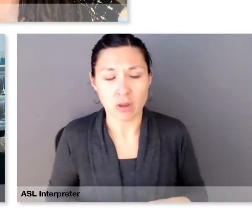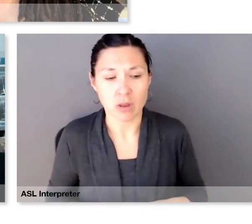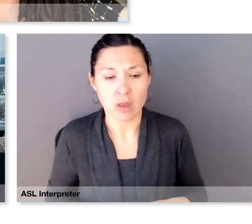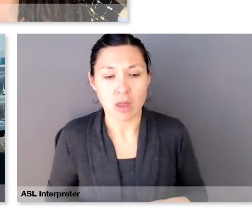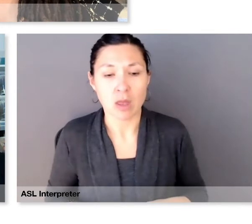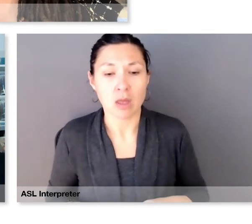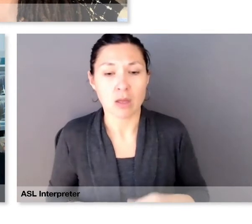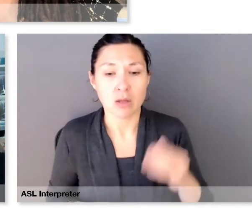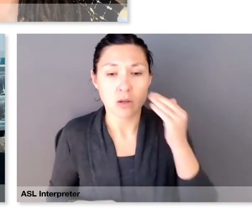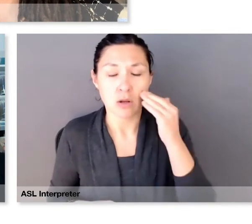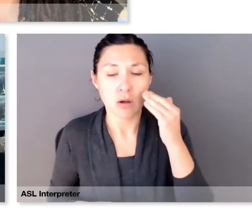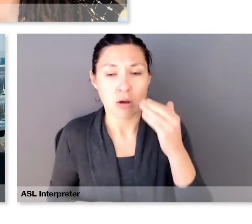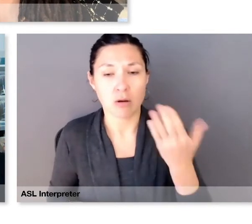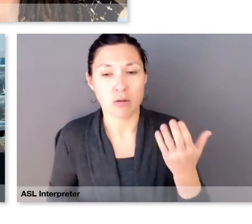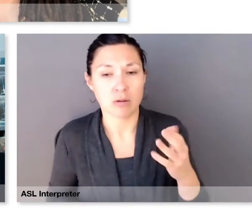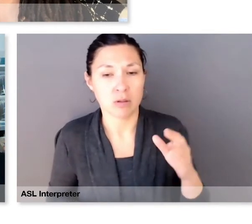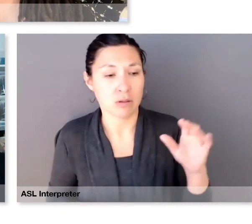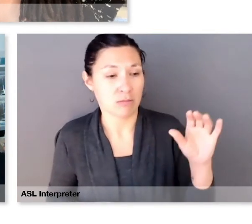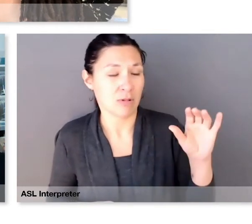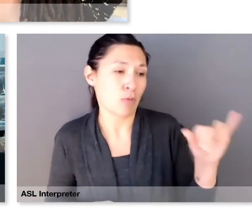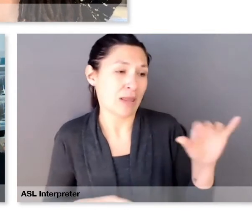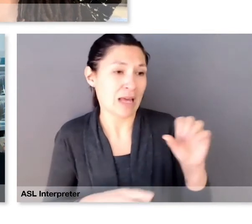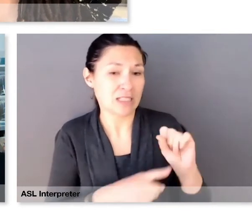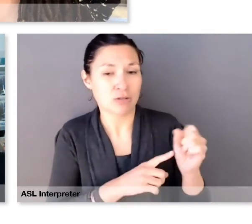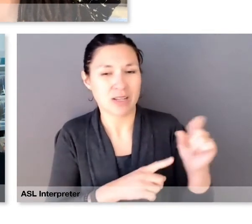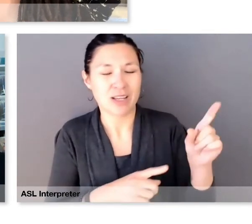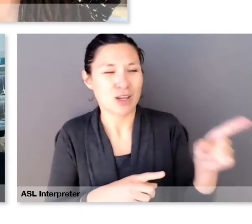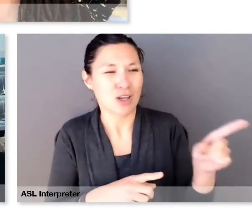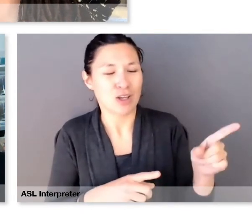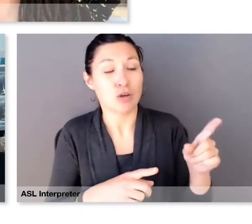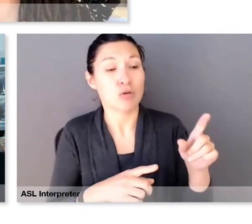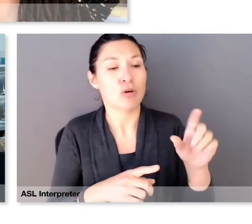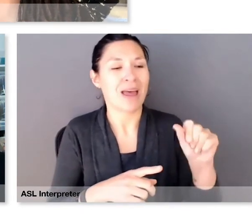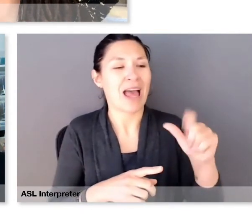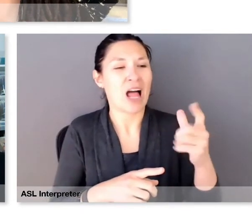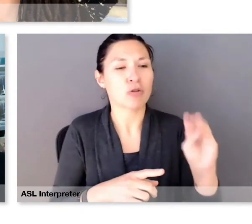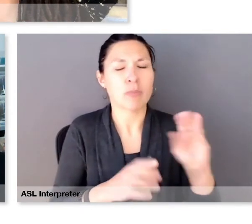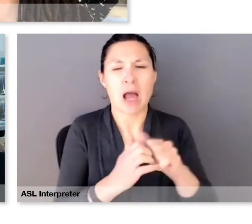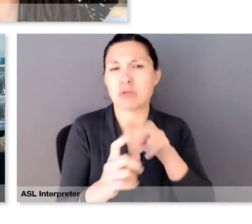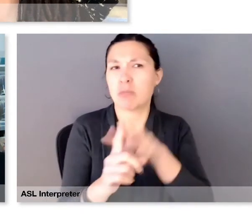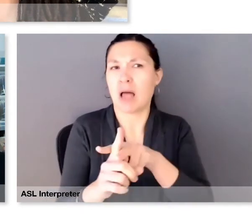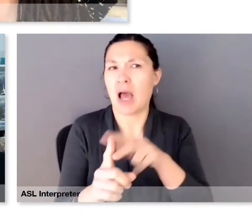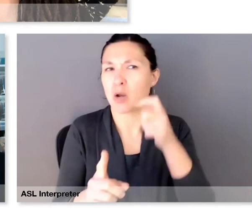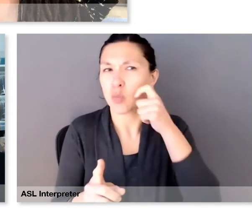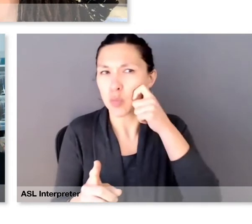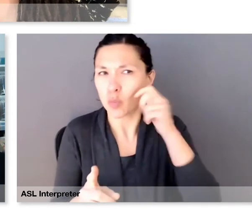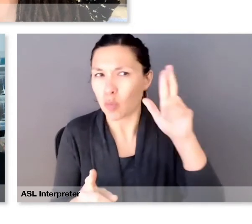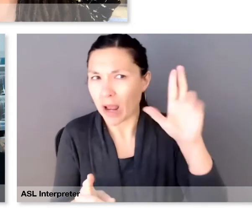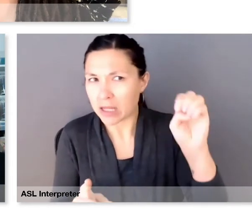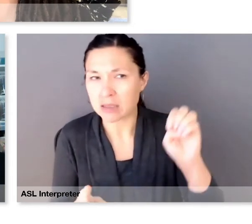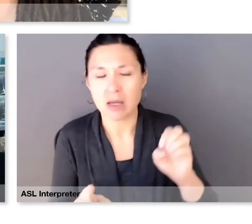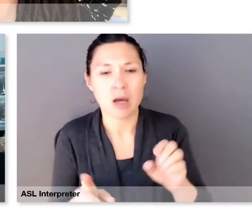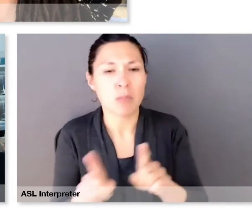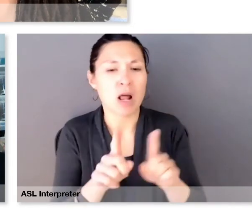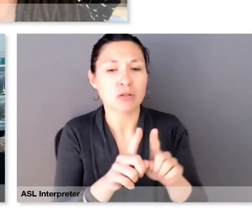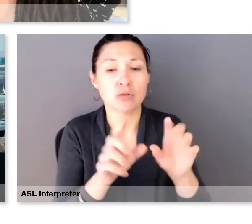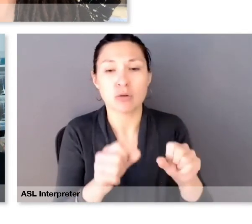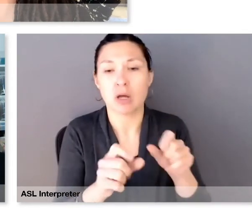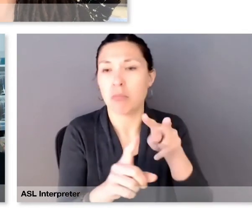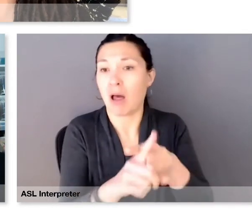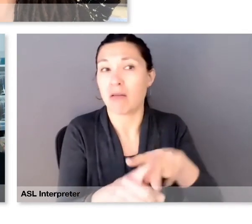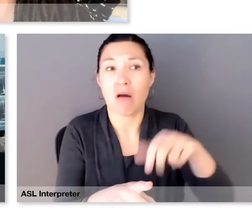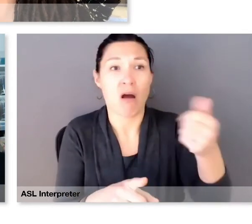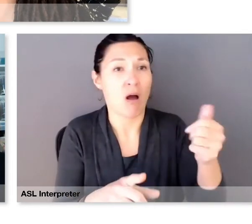in that case, blind the algorithm to race, but if you blinded any particular kind of social issue that relates to discrimination, then you